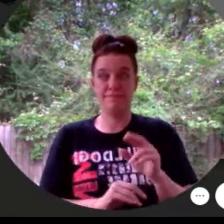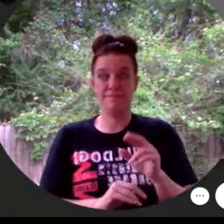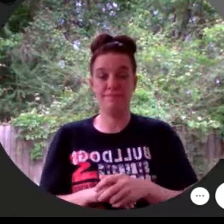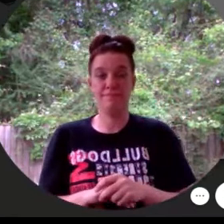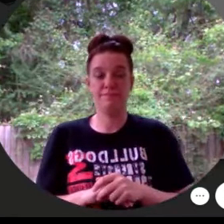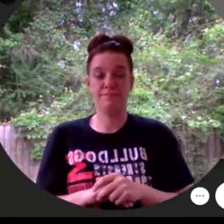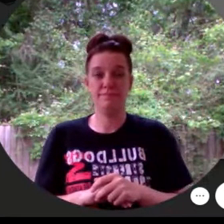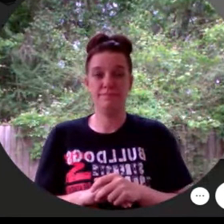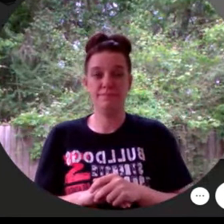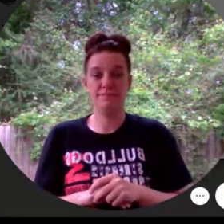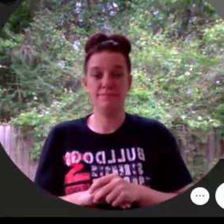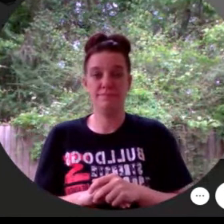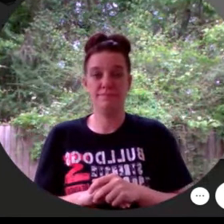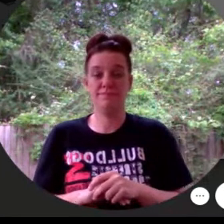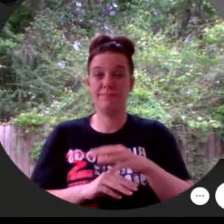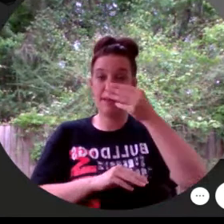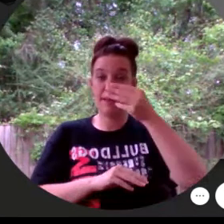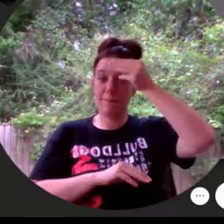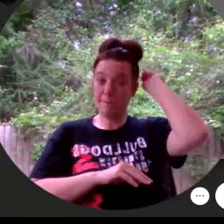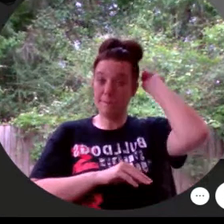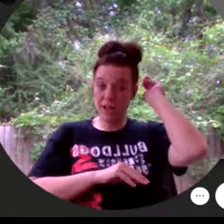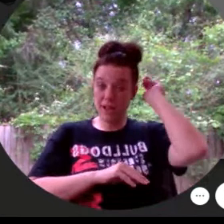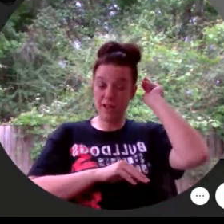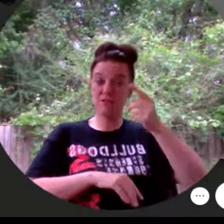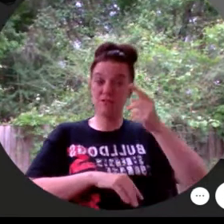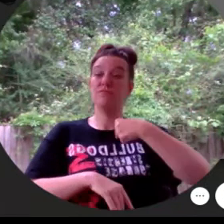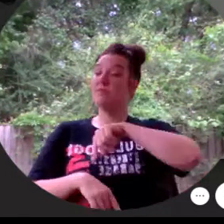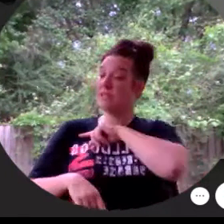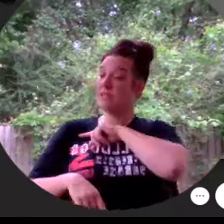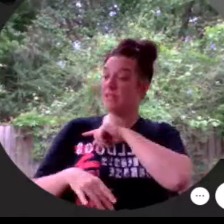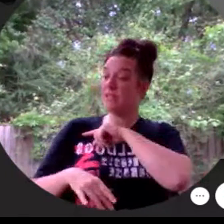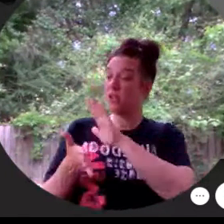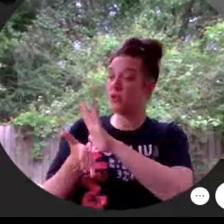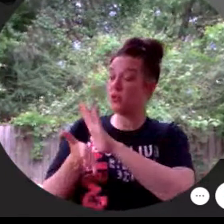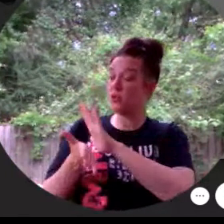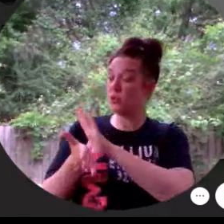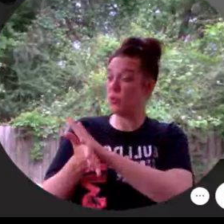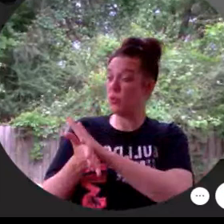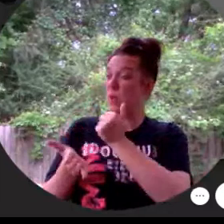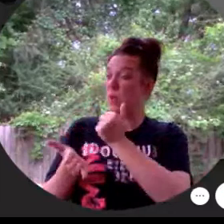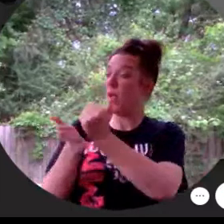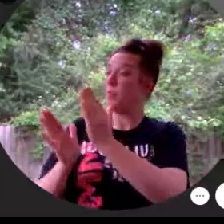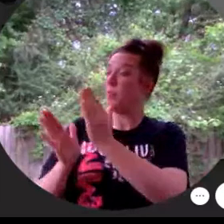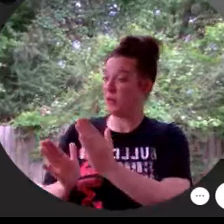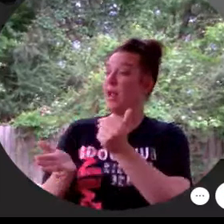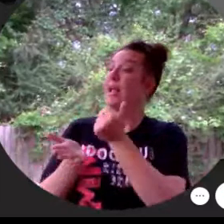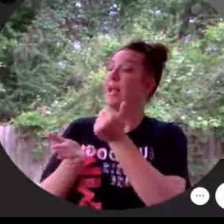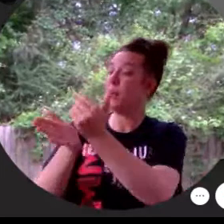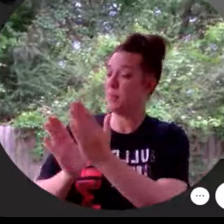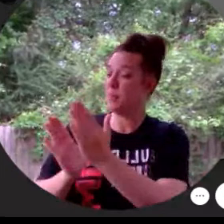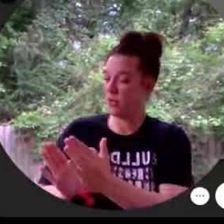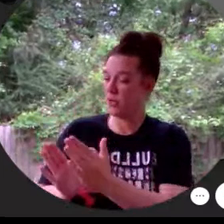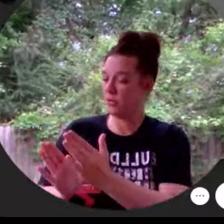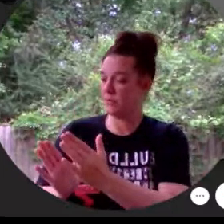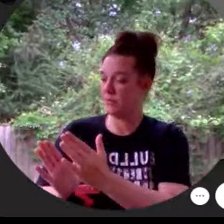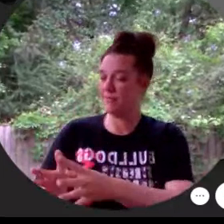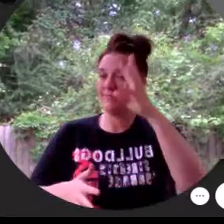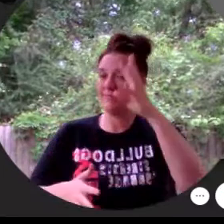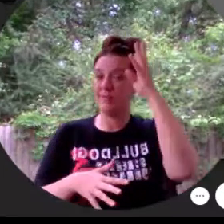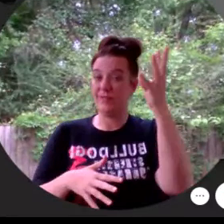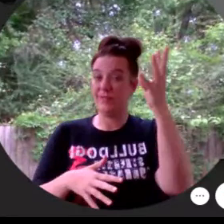Miles is our school helper, said Niles, referring to another position he'd